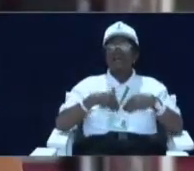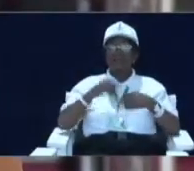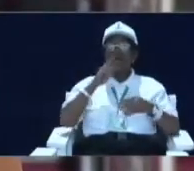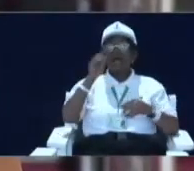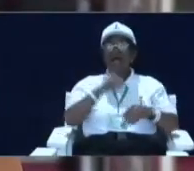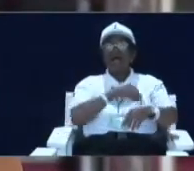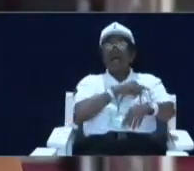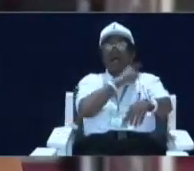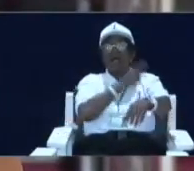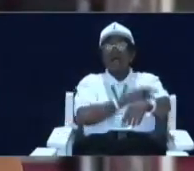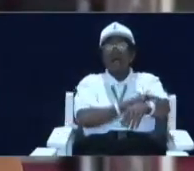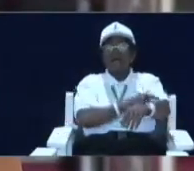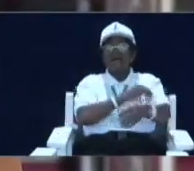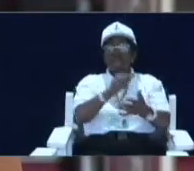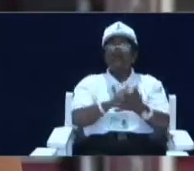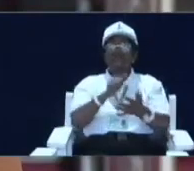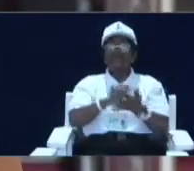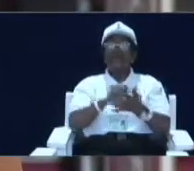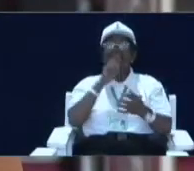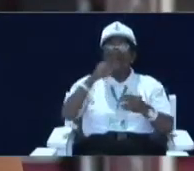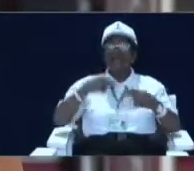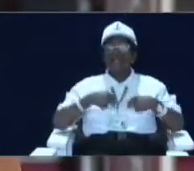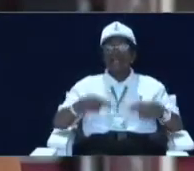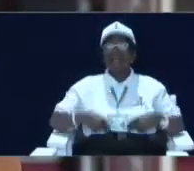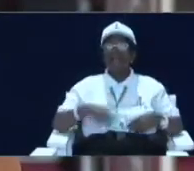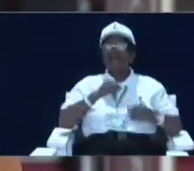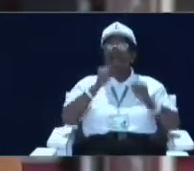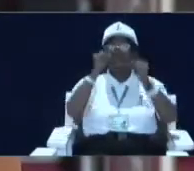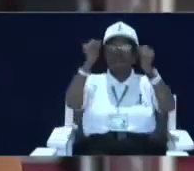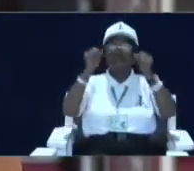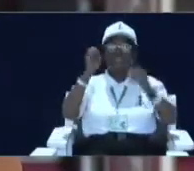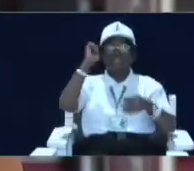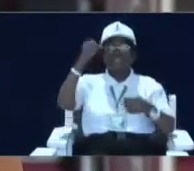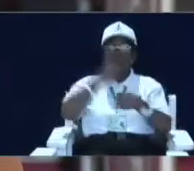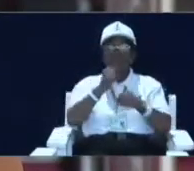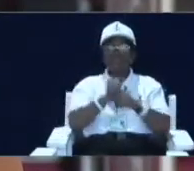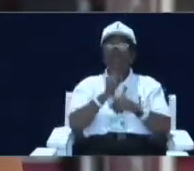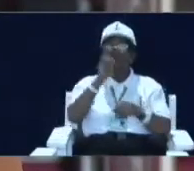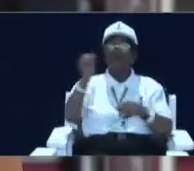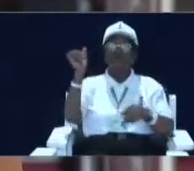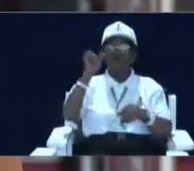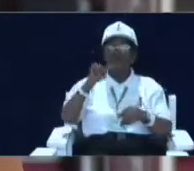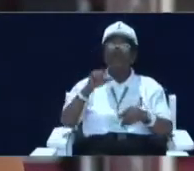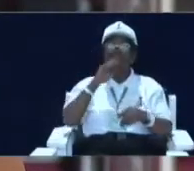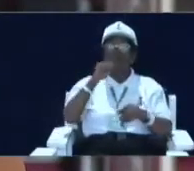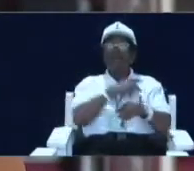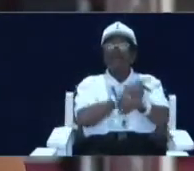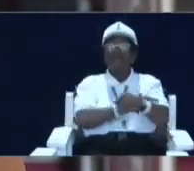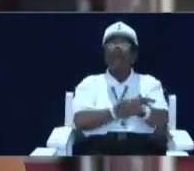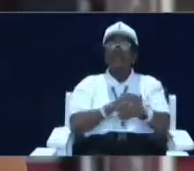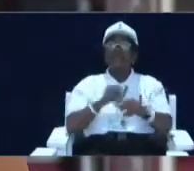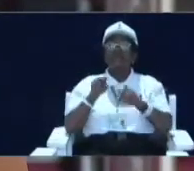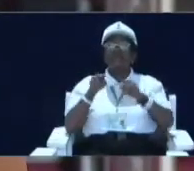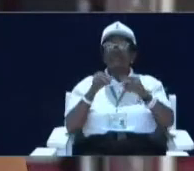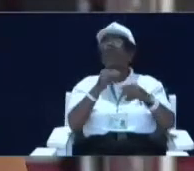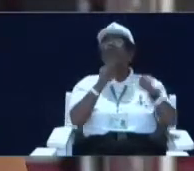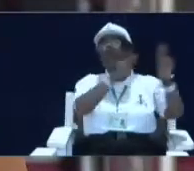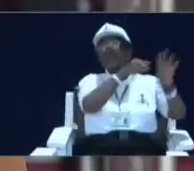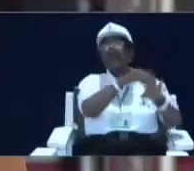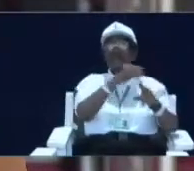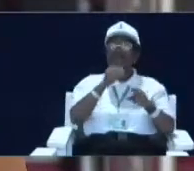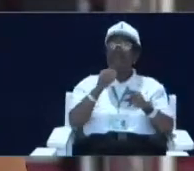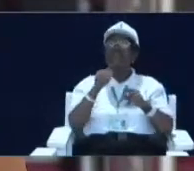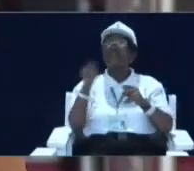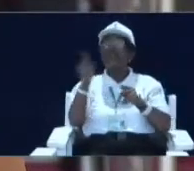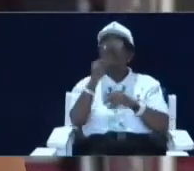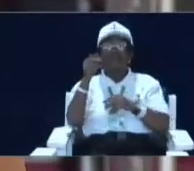those that are healthy and strong, he made sure they got pregnant, looking at those poplar trees. When they come to drink,